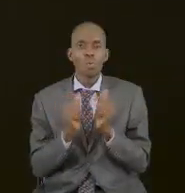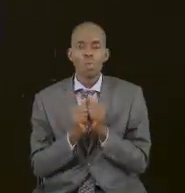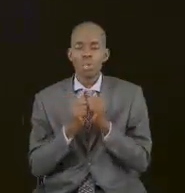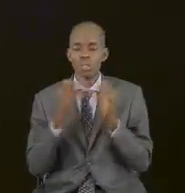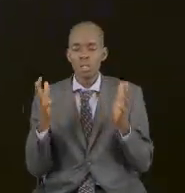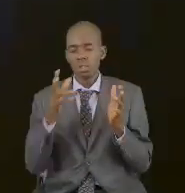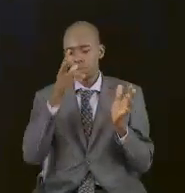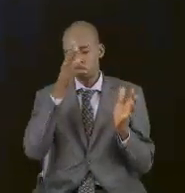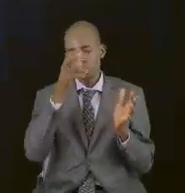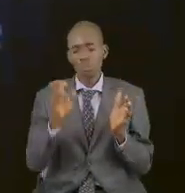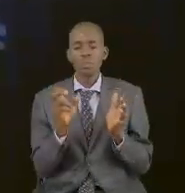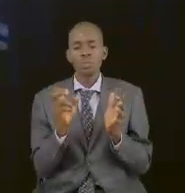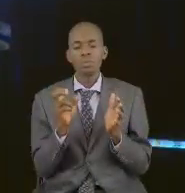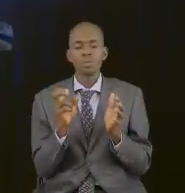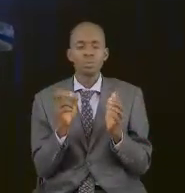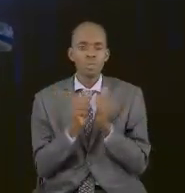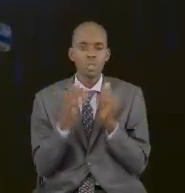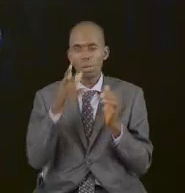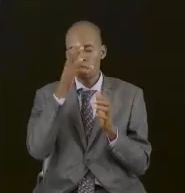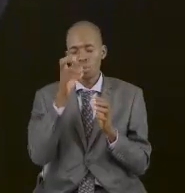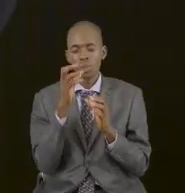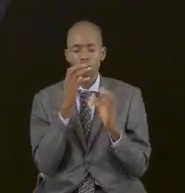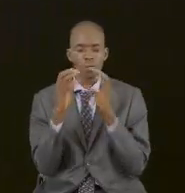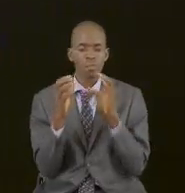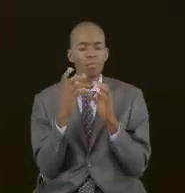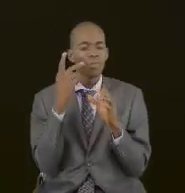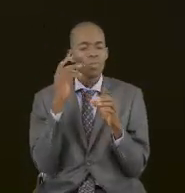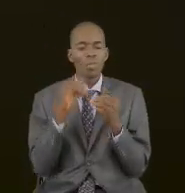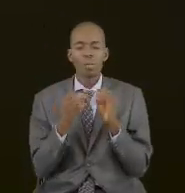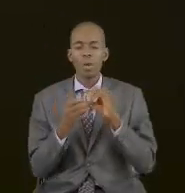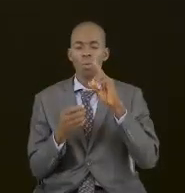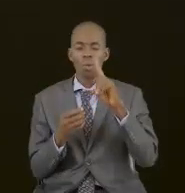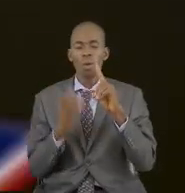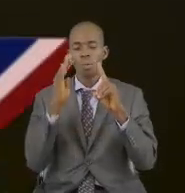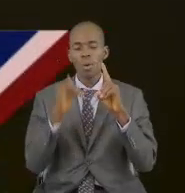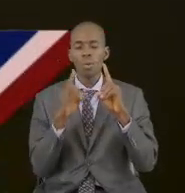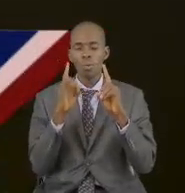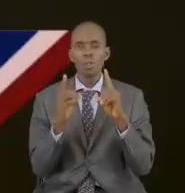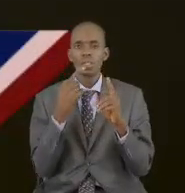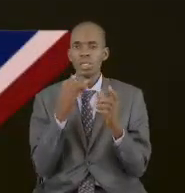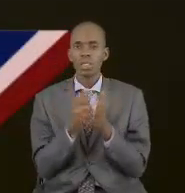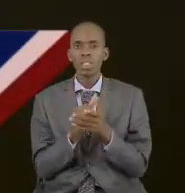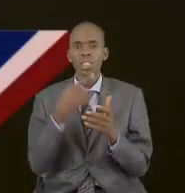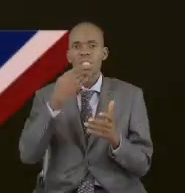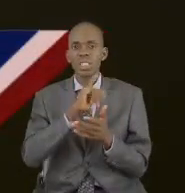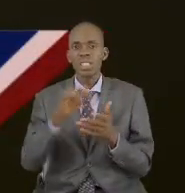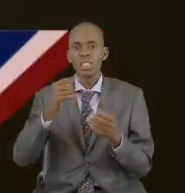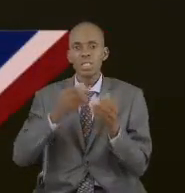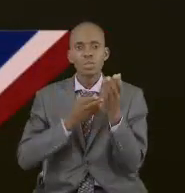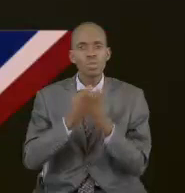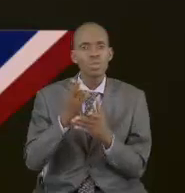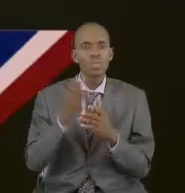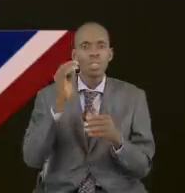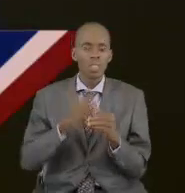corrupt conversation. Let's look at them one by one. Number one is saying the truth in